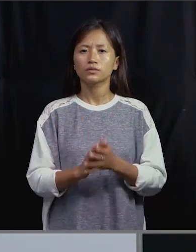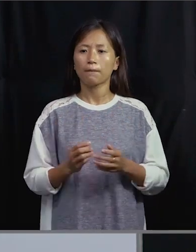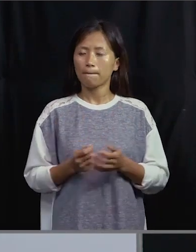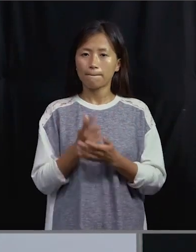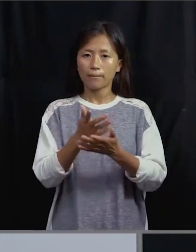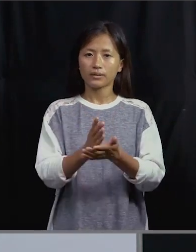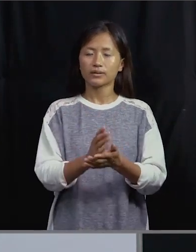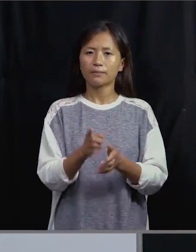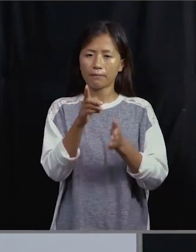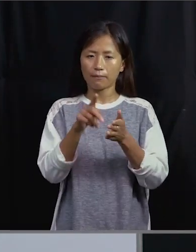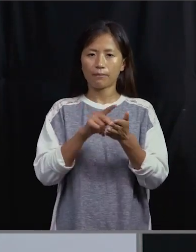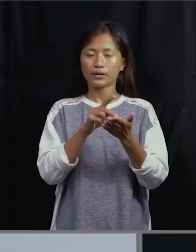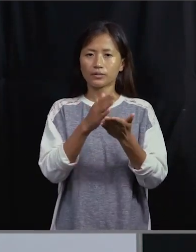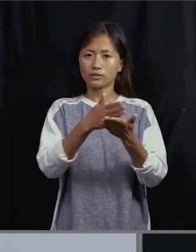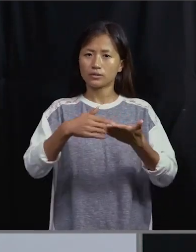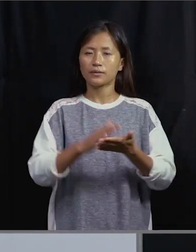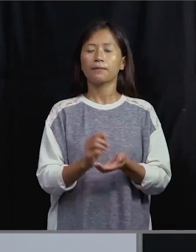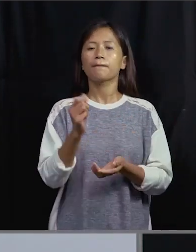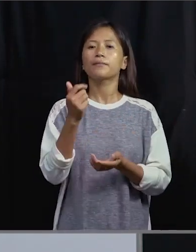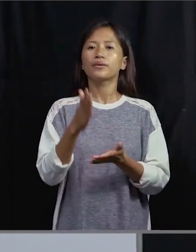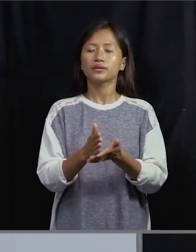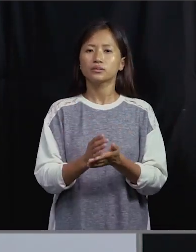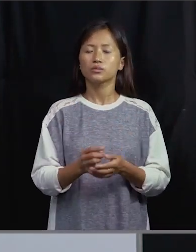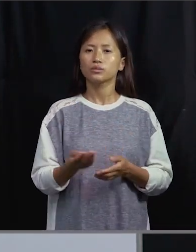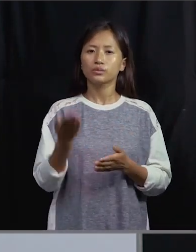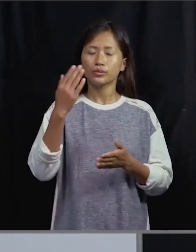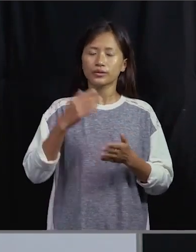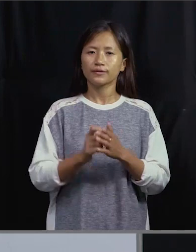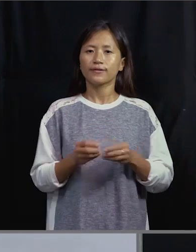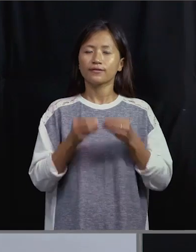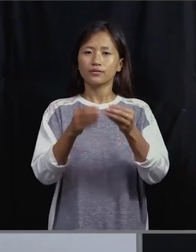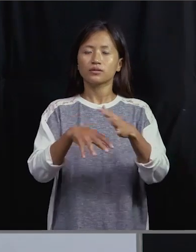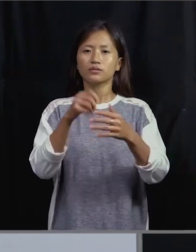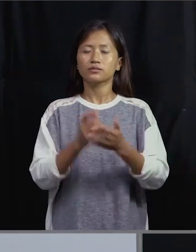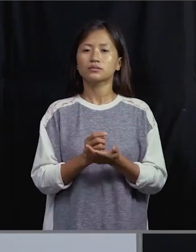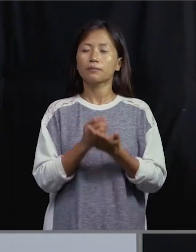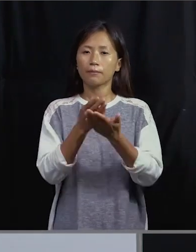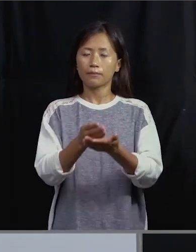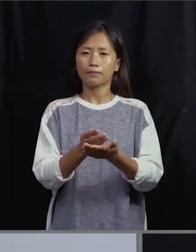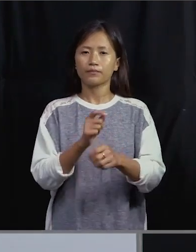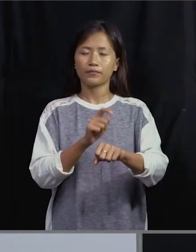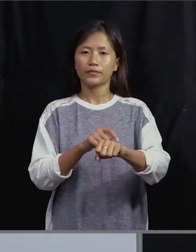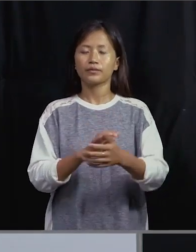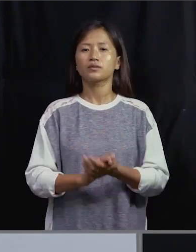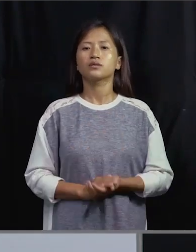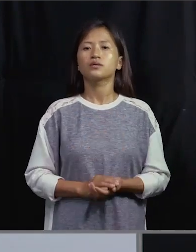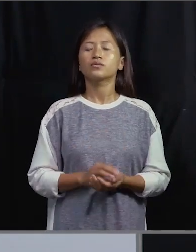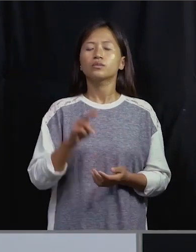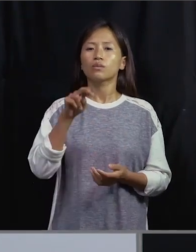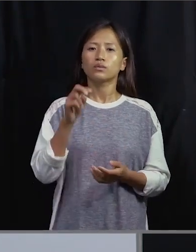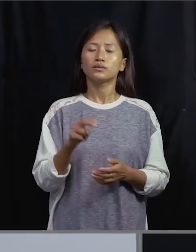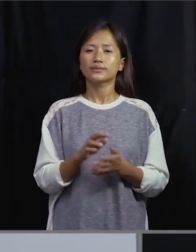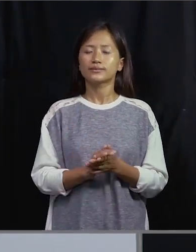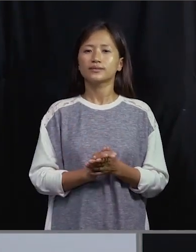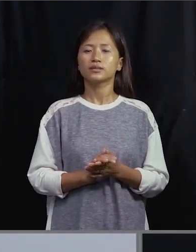particular price during a given period of time. That will be called demand. Clear or not?